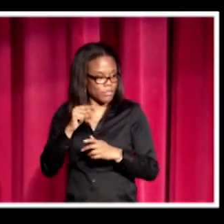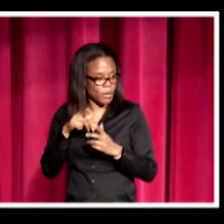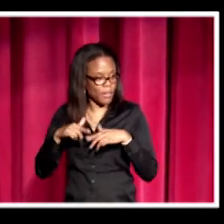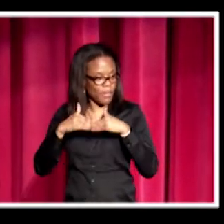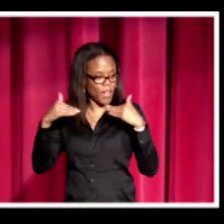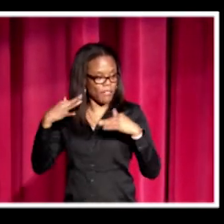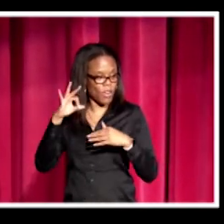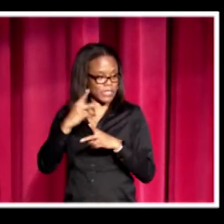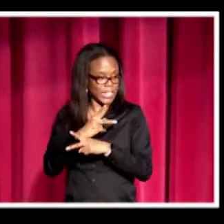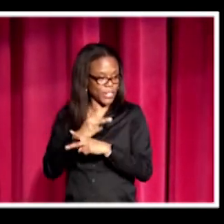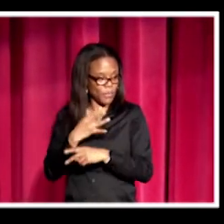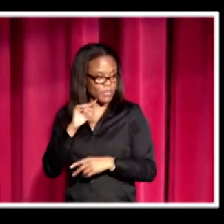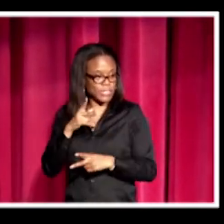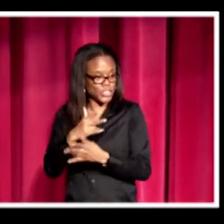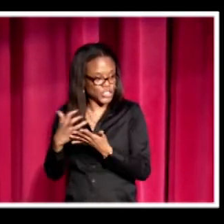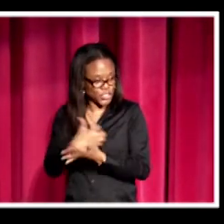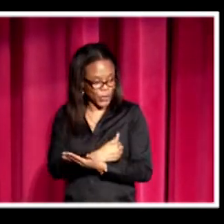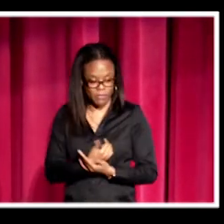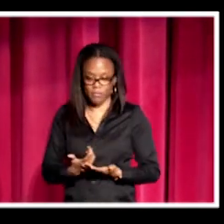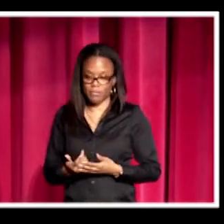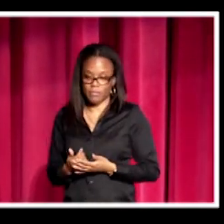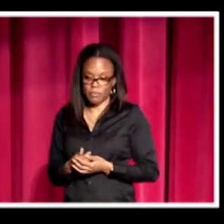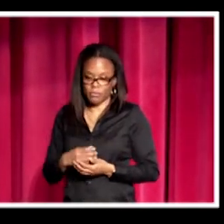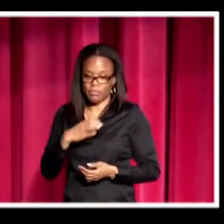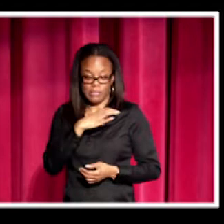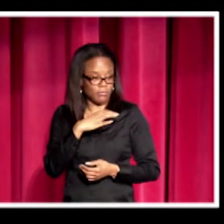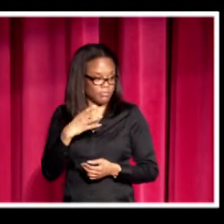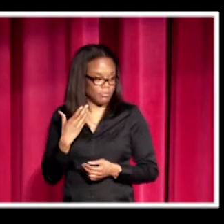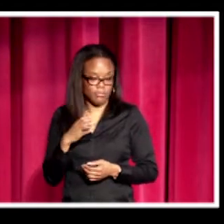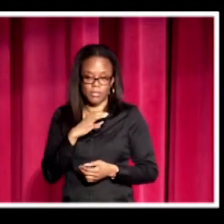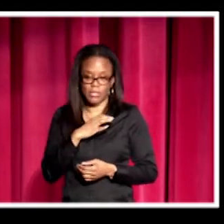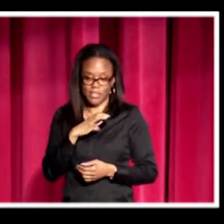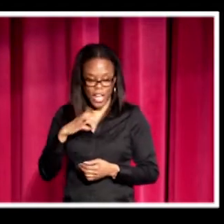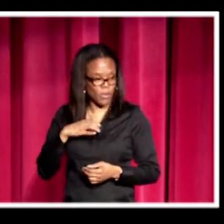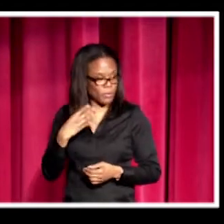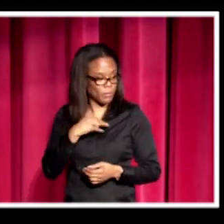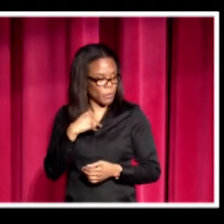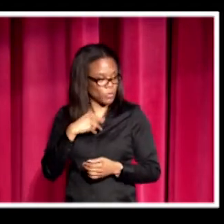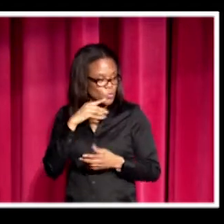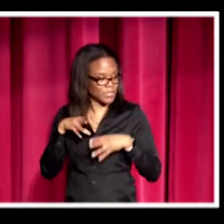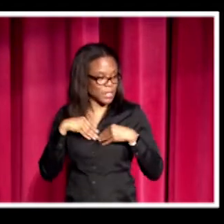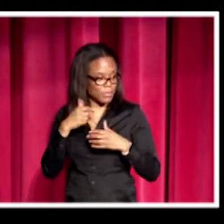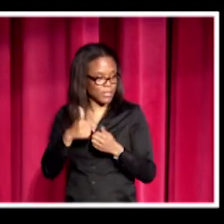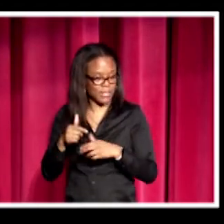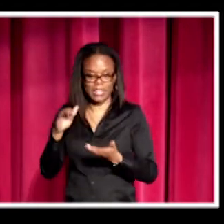deserve. Councilmember Gray and I won't accept anything less.